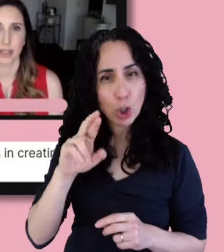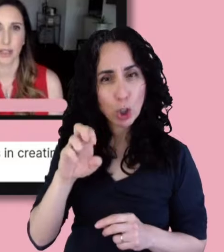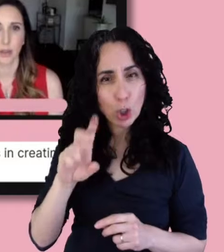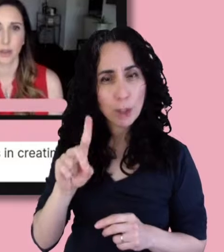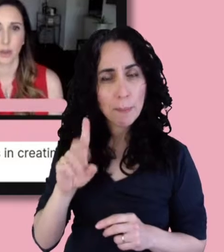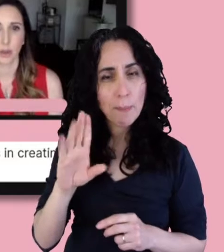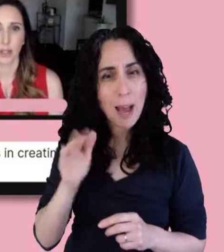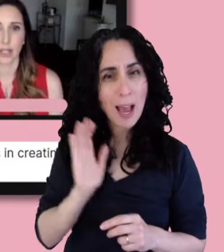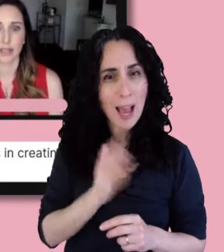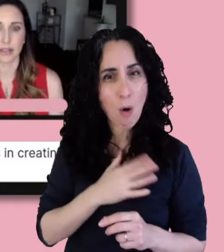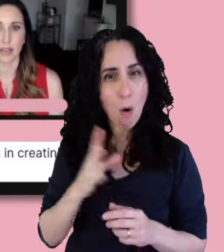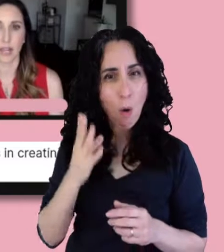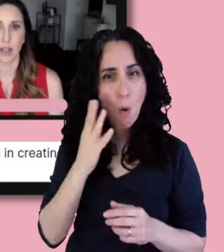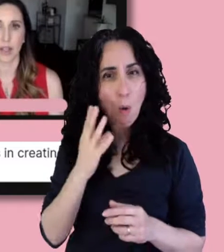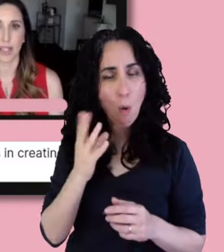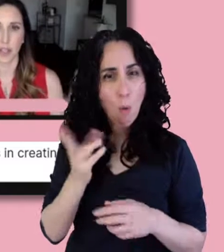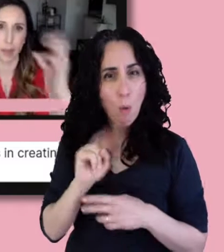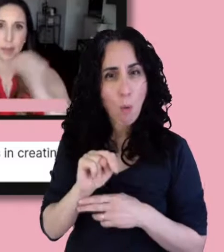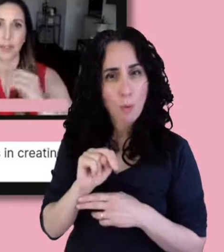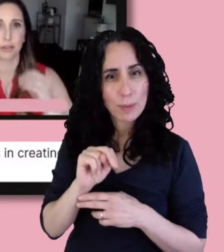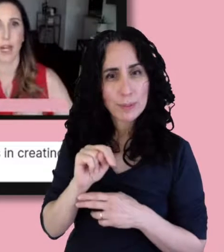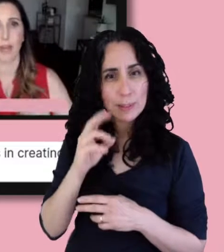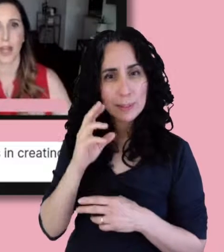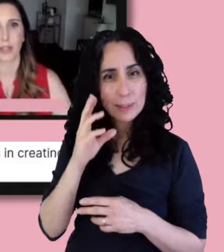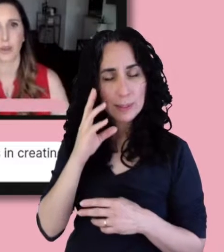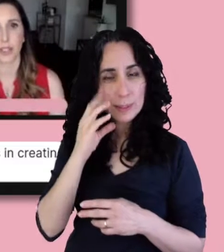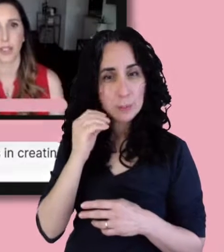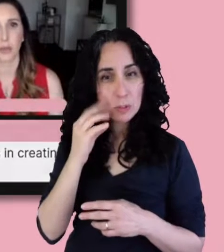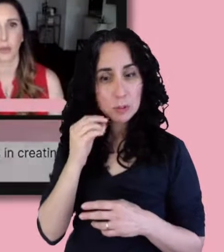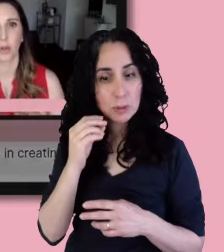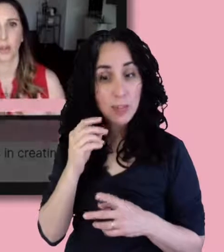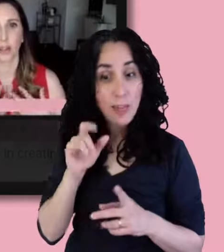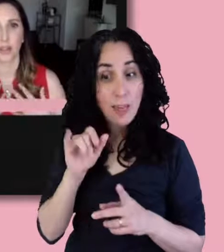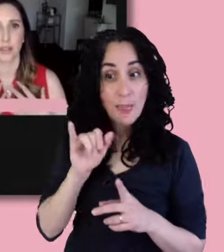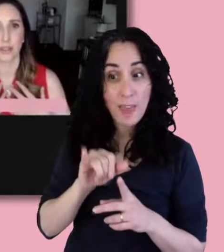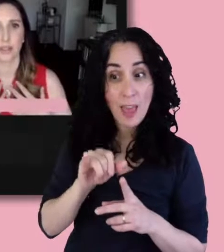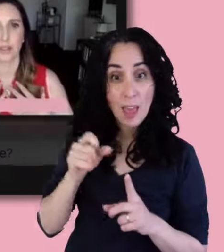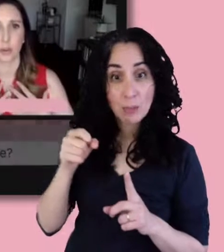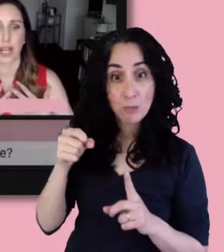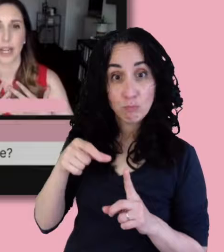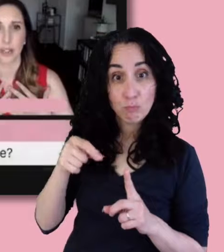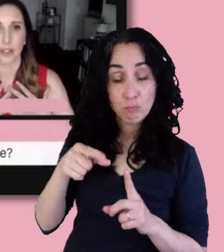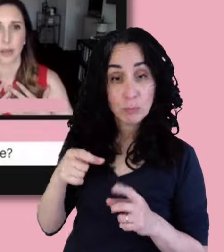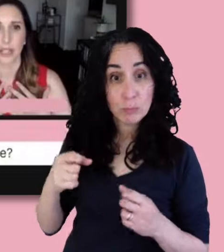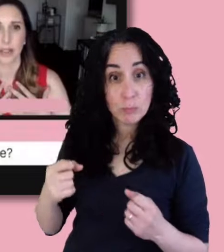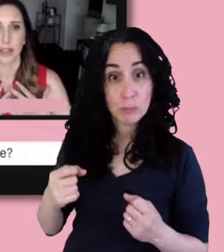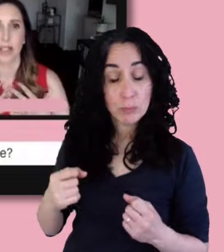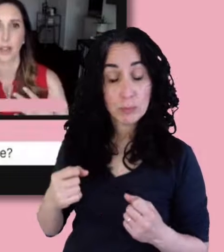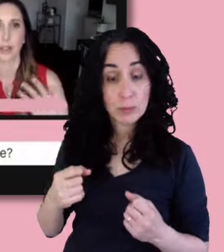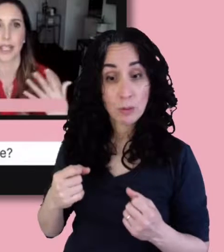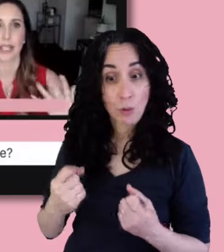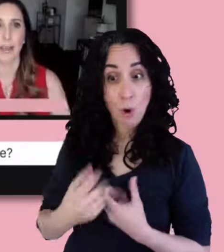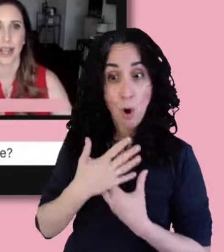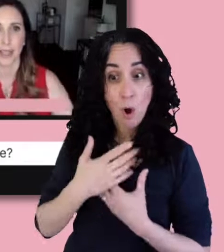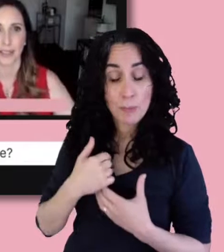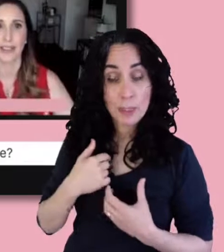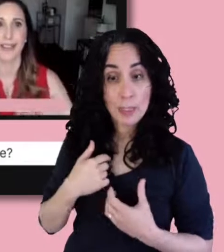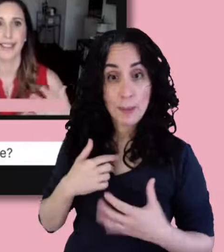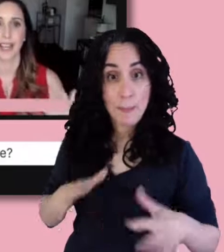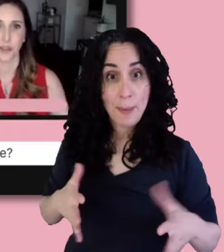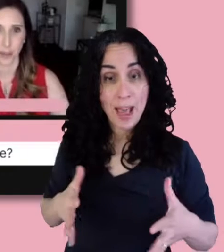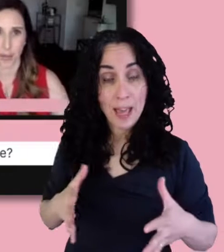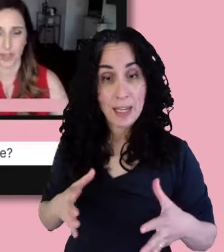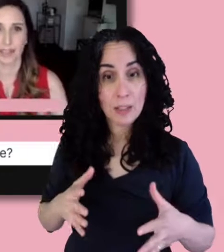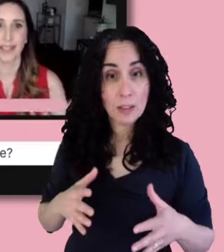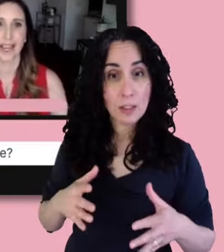experiences. So it's how do I jump up and grab that trigger before it causes a physical reaction in me that creates panic